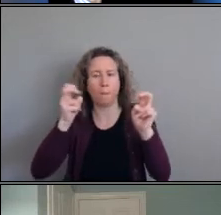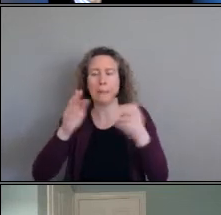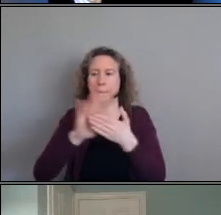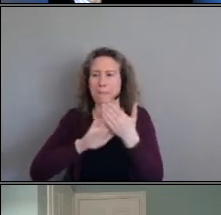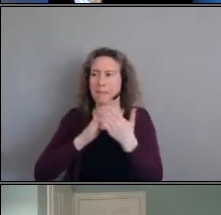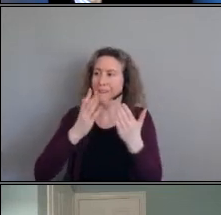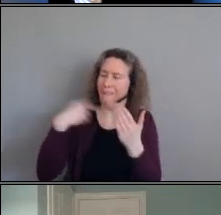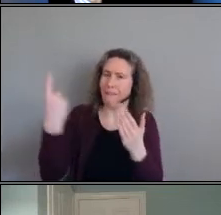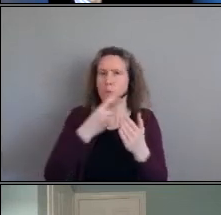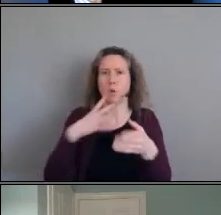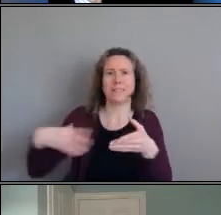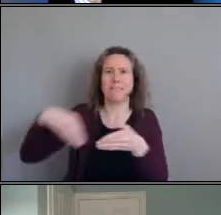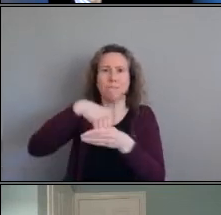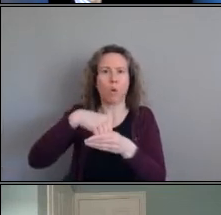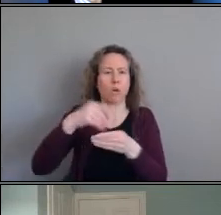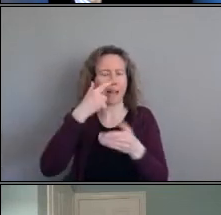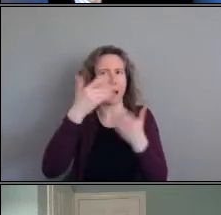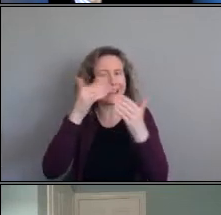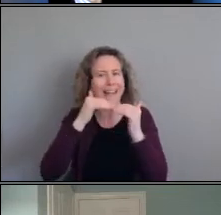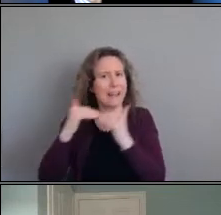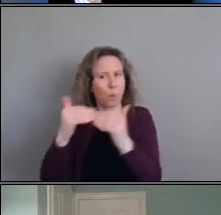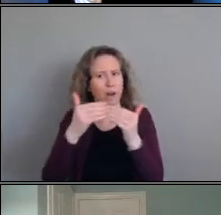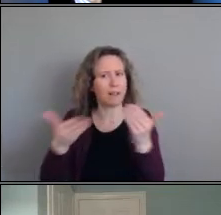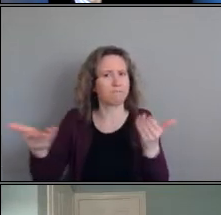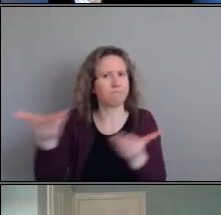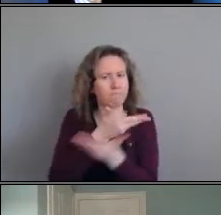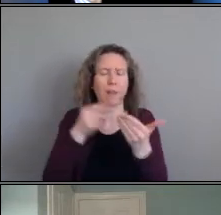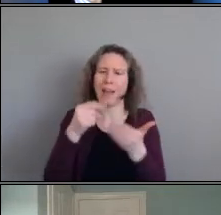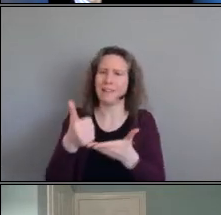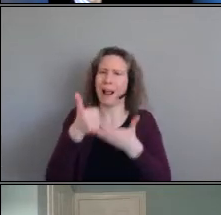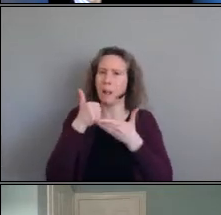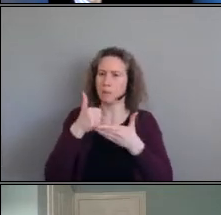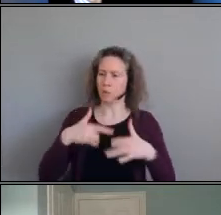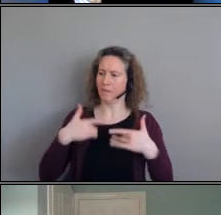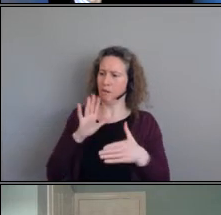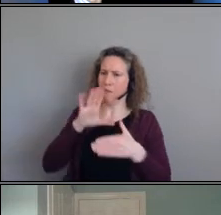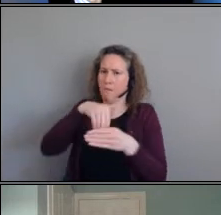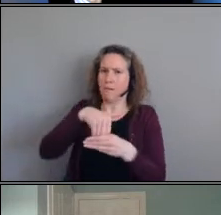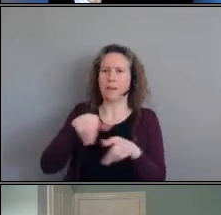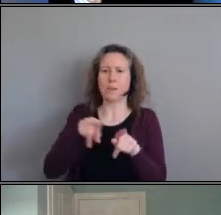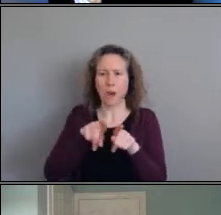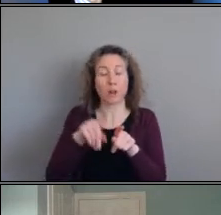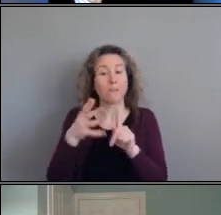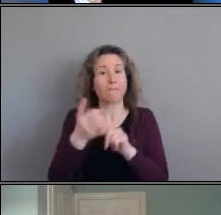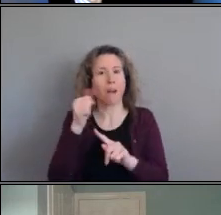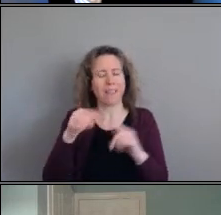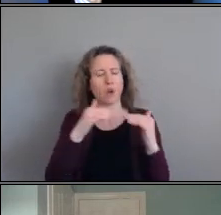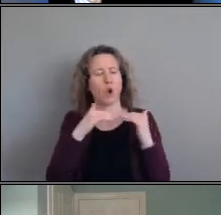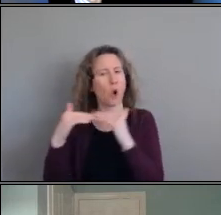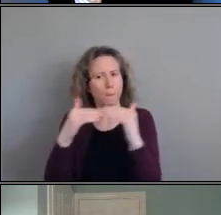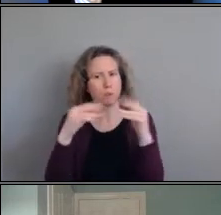in that topic for discussion. I think that also helps with inclusiveness, is to find that common